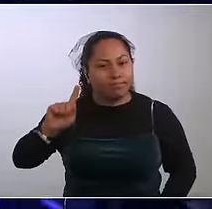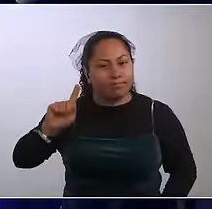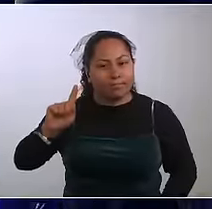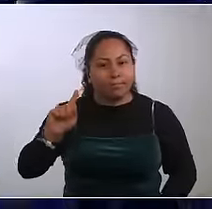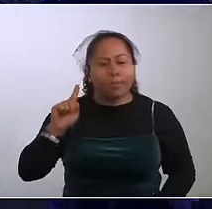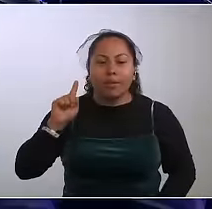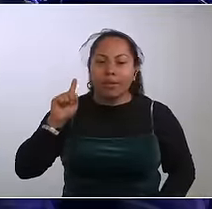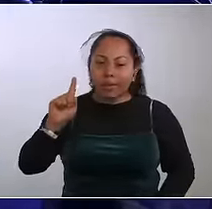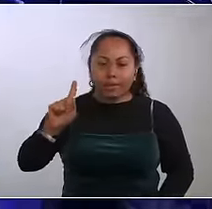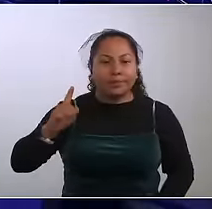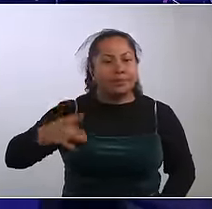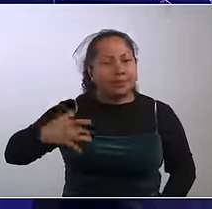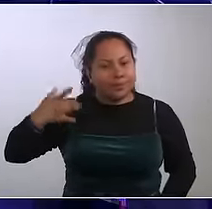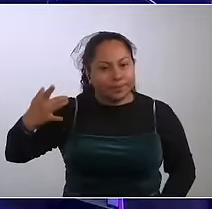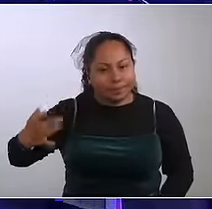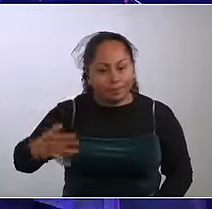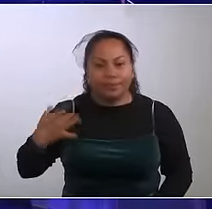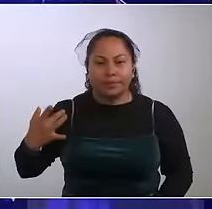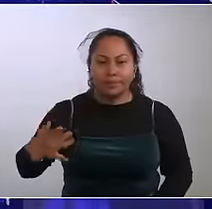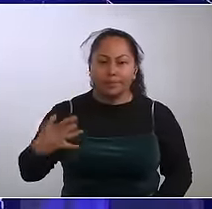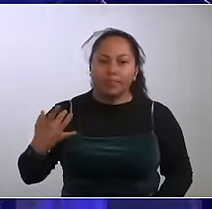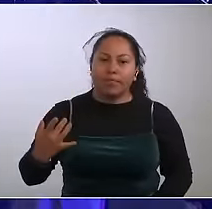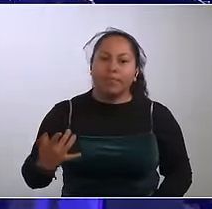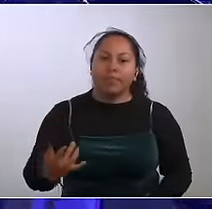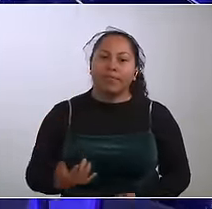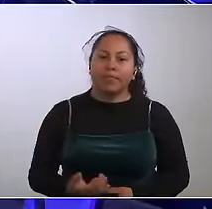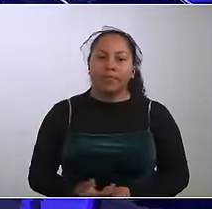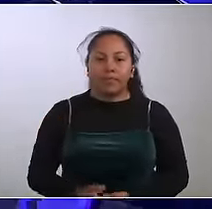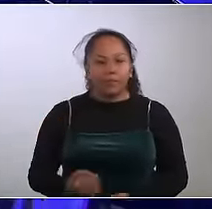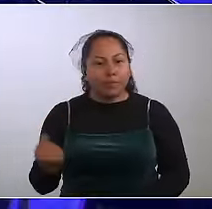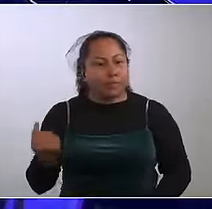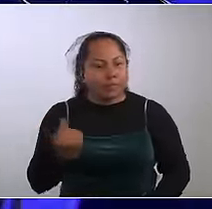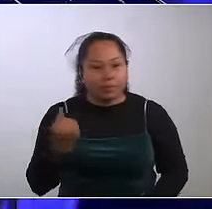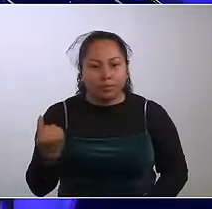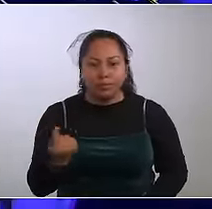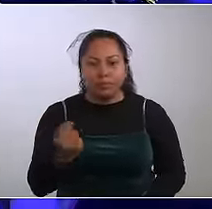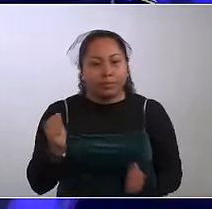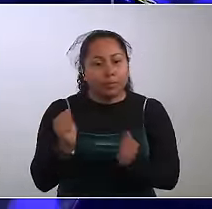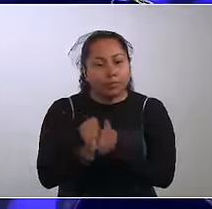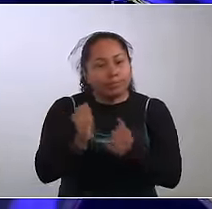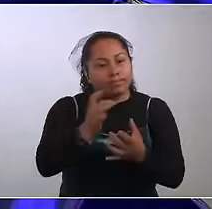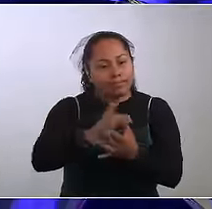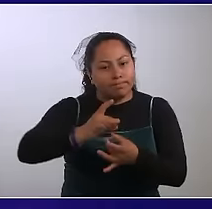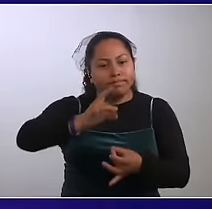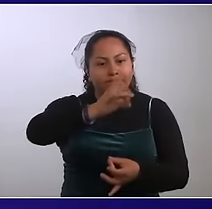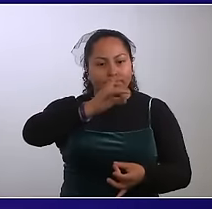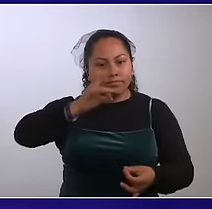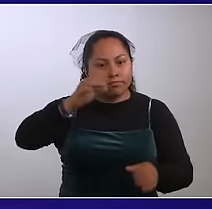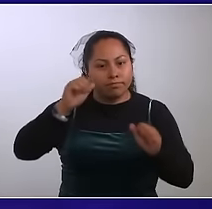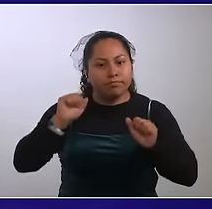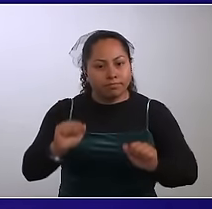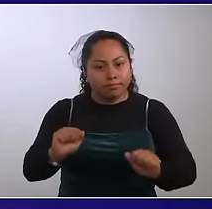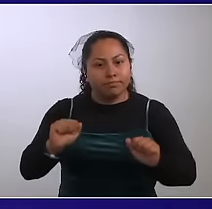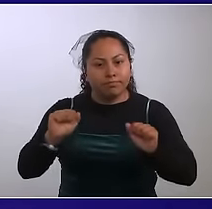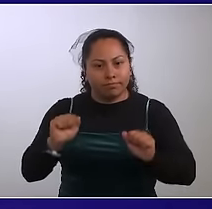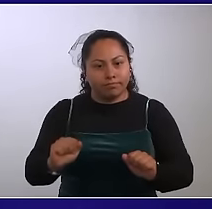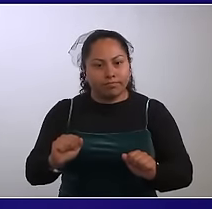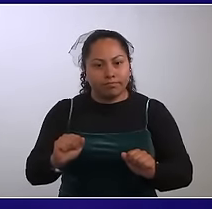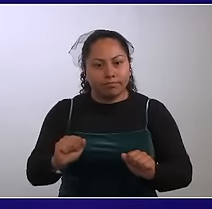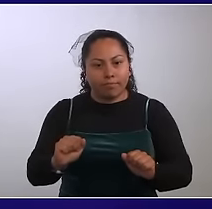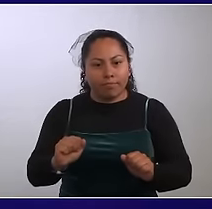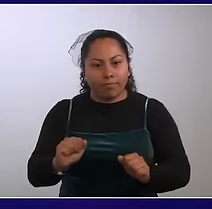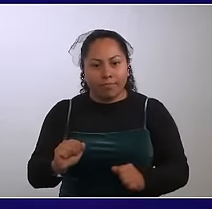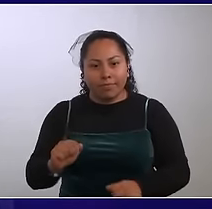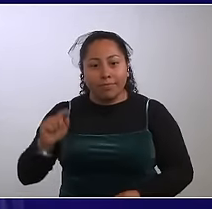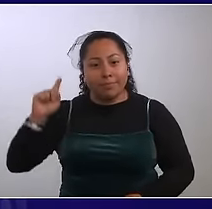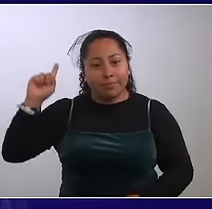single feeling. Un singular sentimiento. And only by the spirit can we do that. Que solo por el espíritu lo podemos lograr. Right, y está aquí ahora. Bishop, it is here. Obispo está